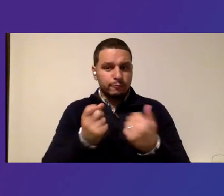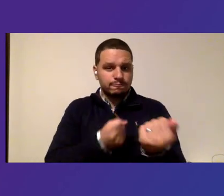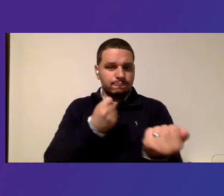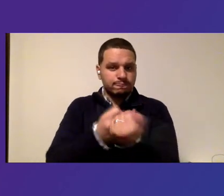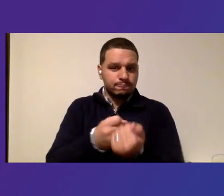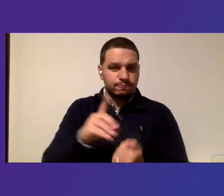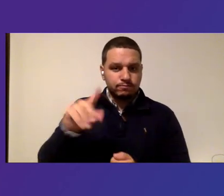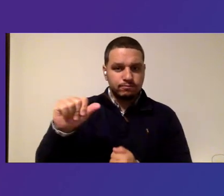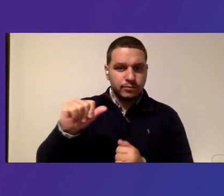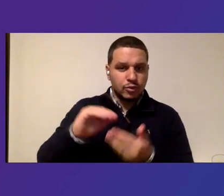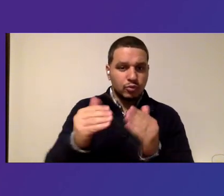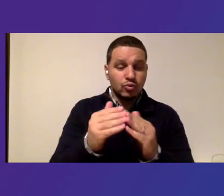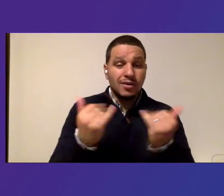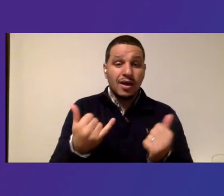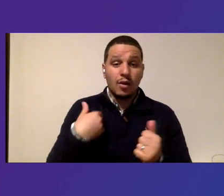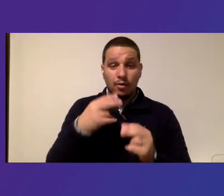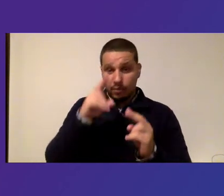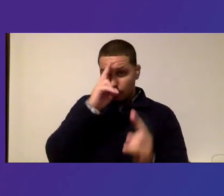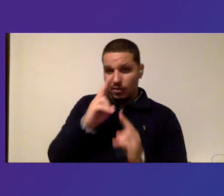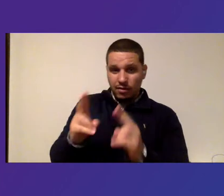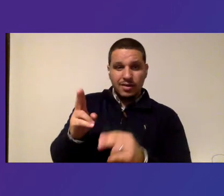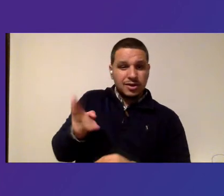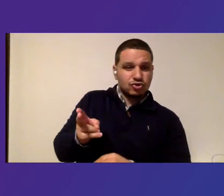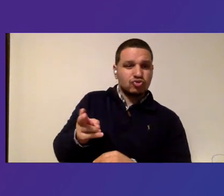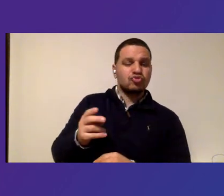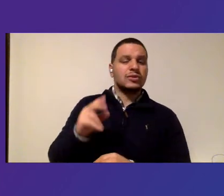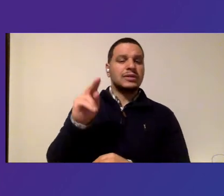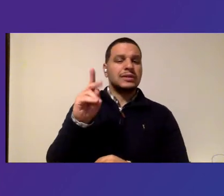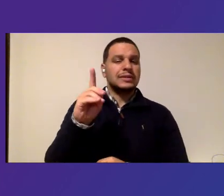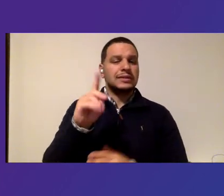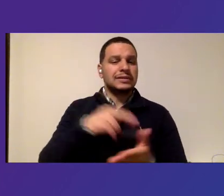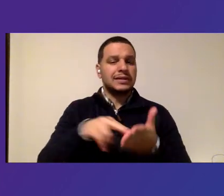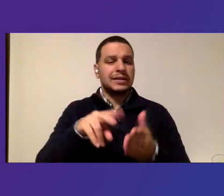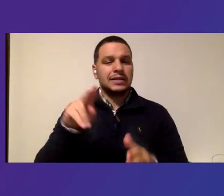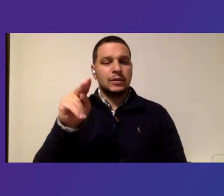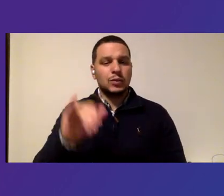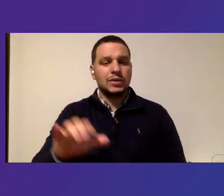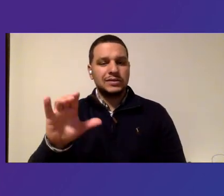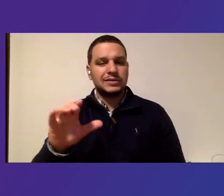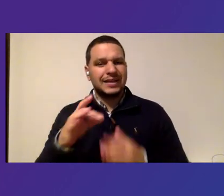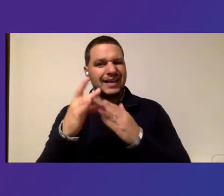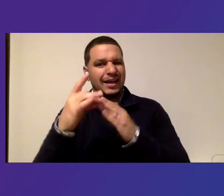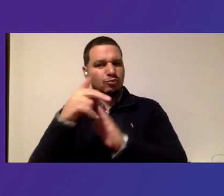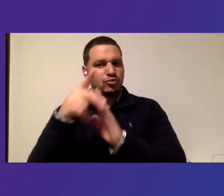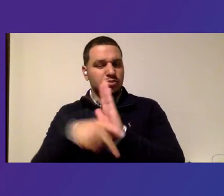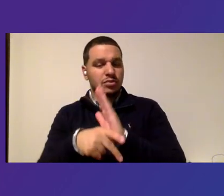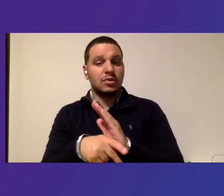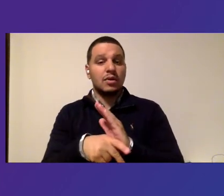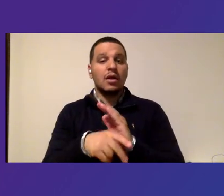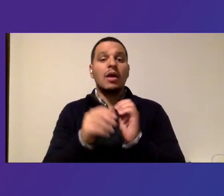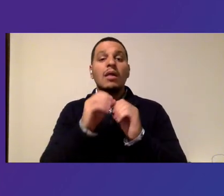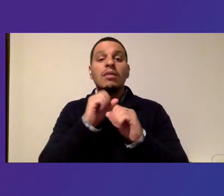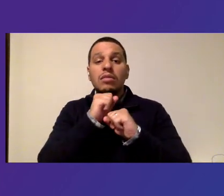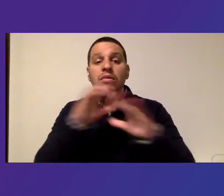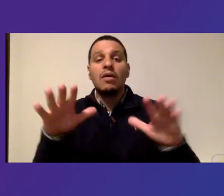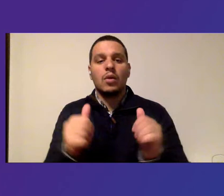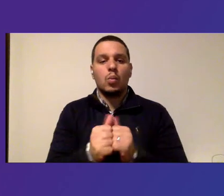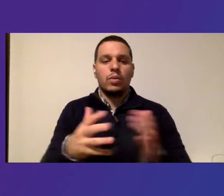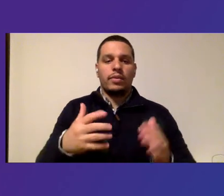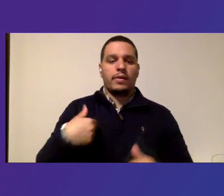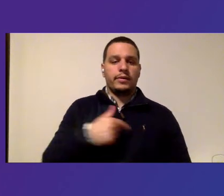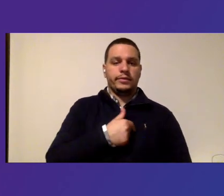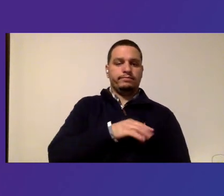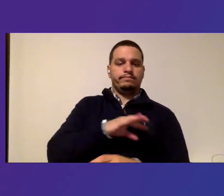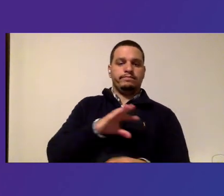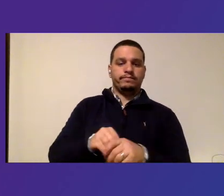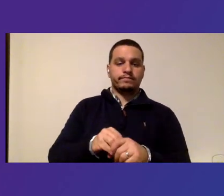At this time, I want to honor the history behind one of Dance NYC's guiding principles, Nothing Without Us. Nothing